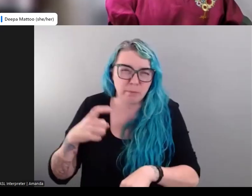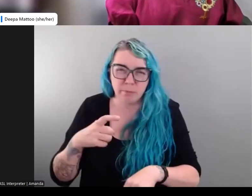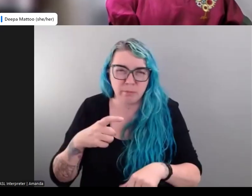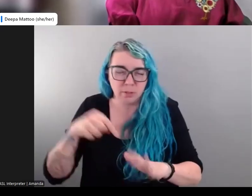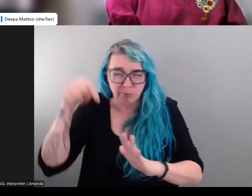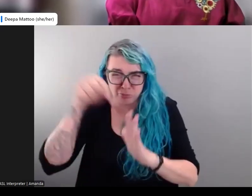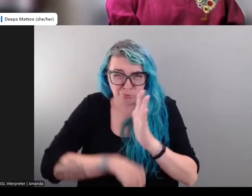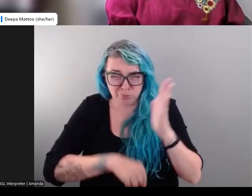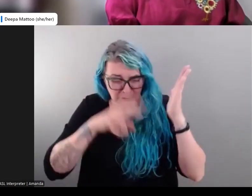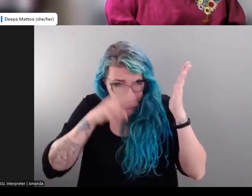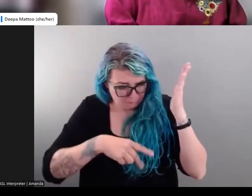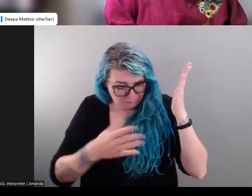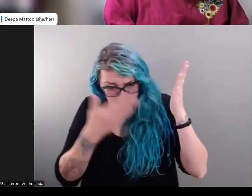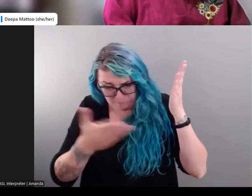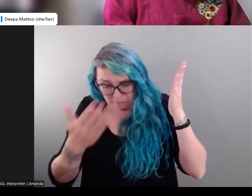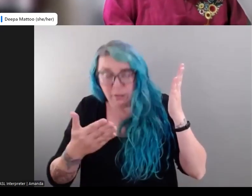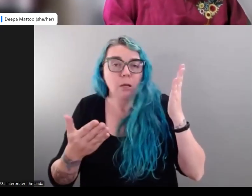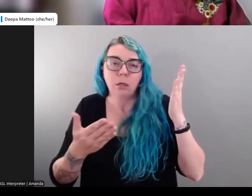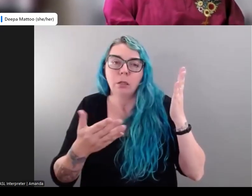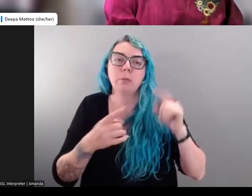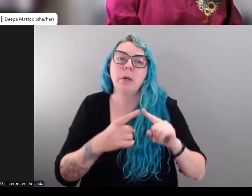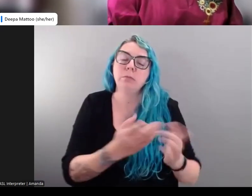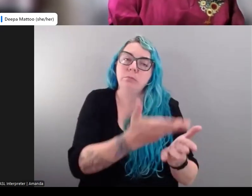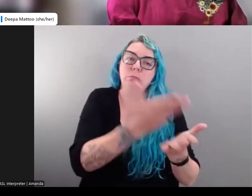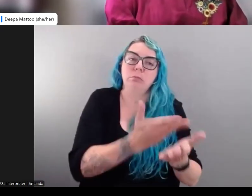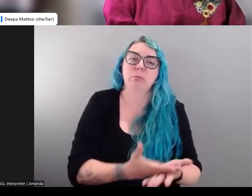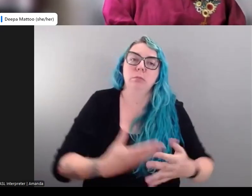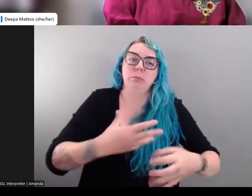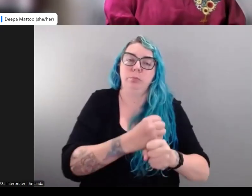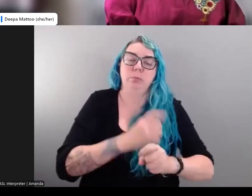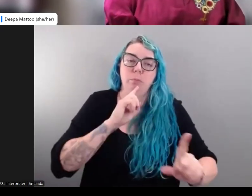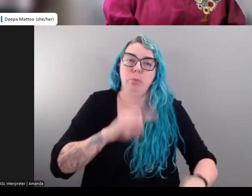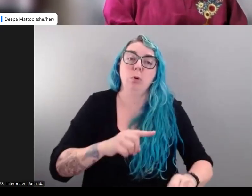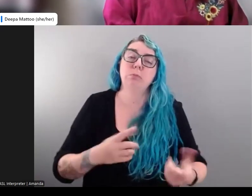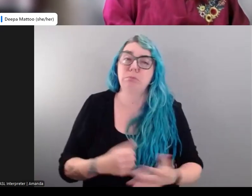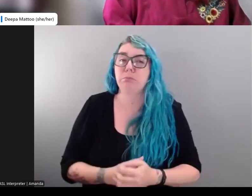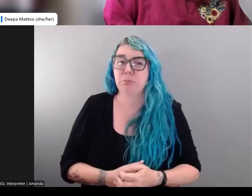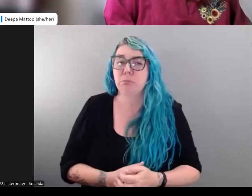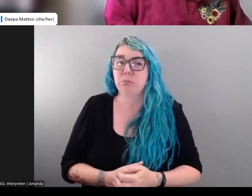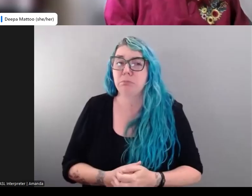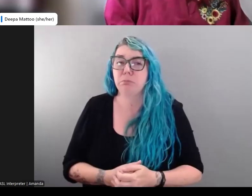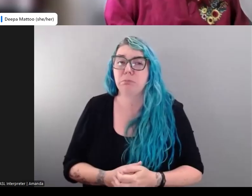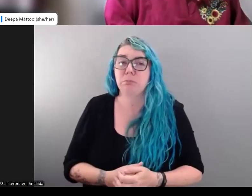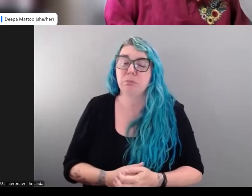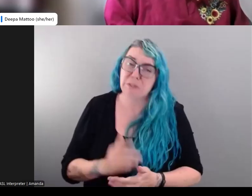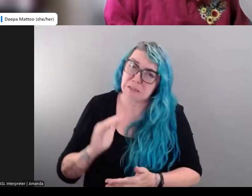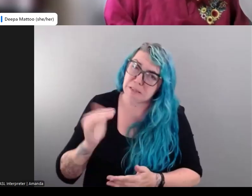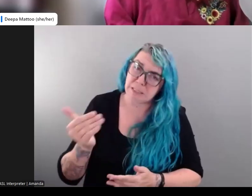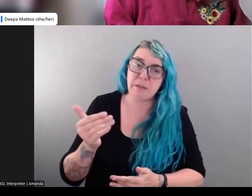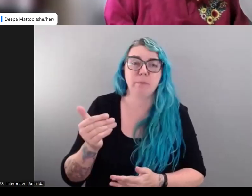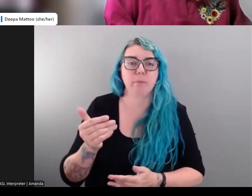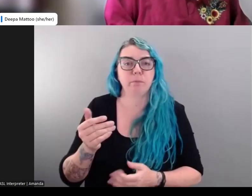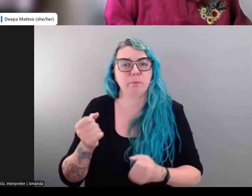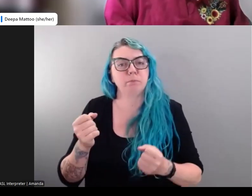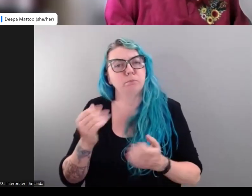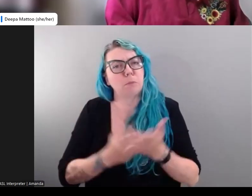restraining orders and preliminary decisions that they're making for the family arrangement related to some of